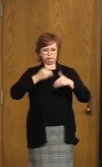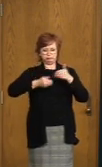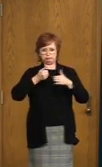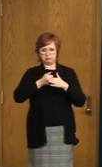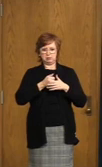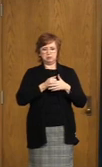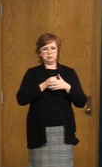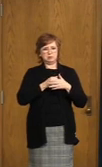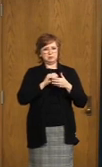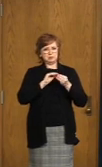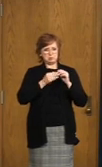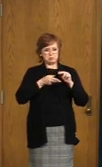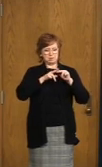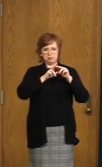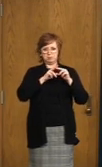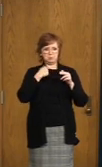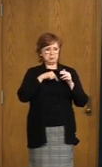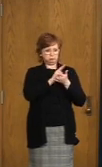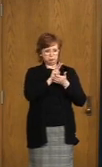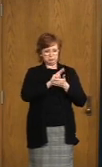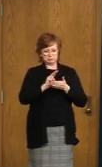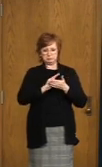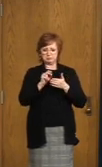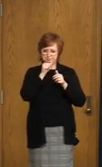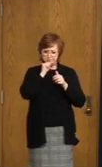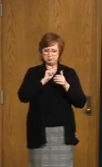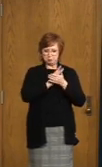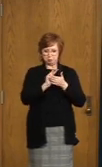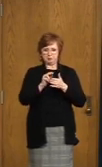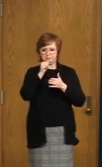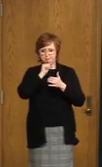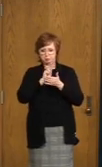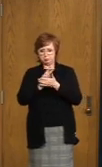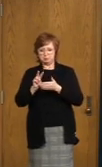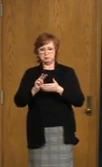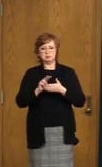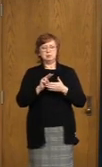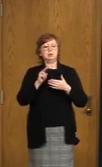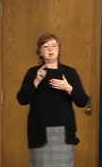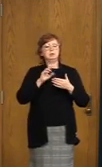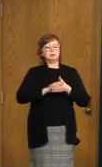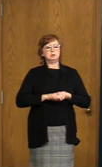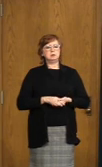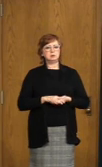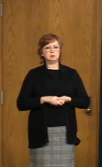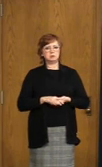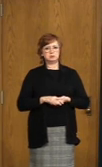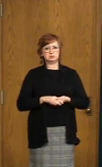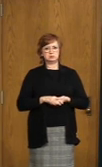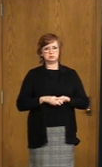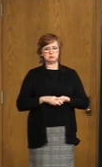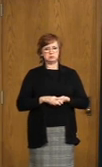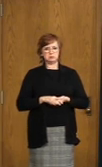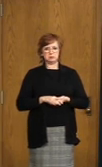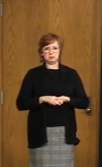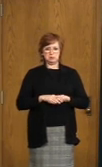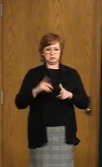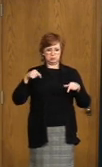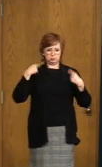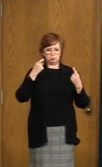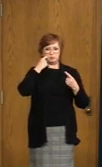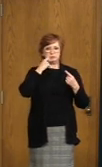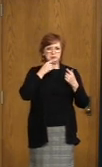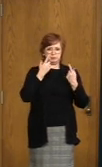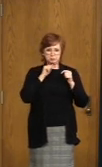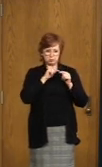quickly because cases were going up. And we were really looking at opportunities to relaxing some of the measures, which already are